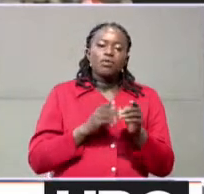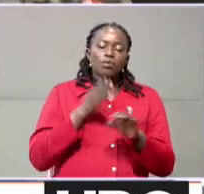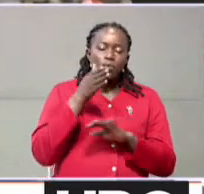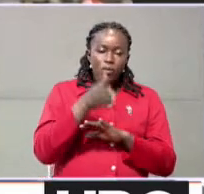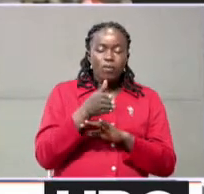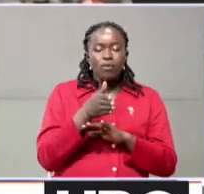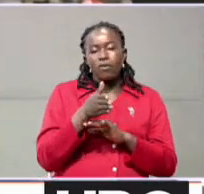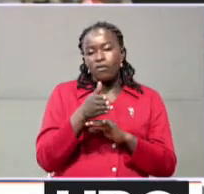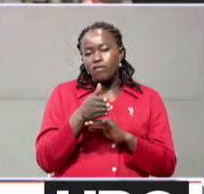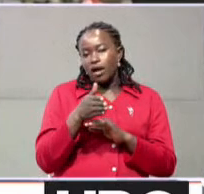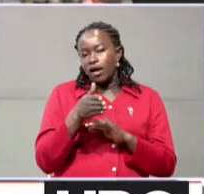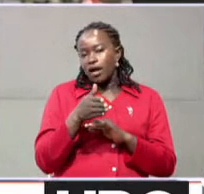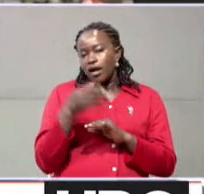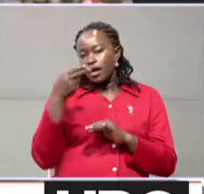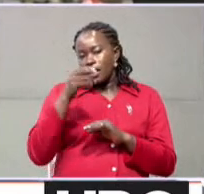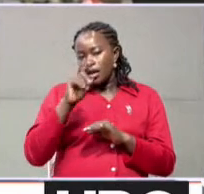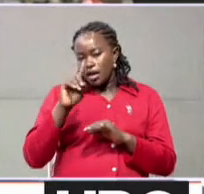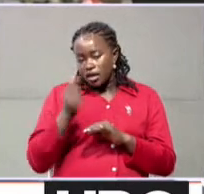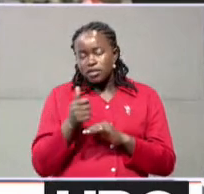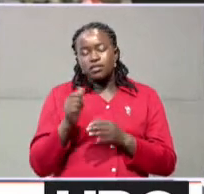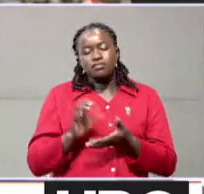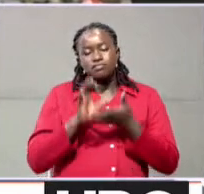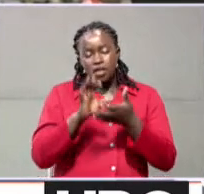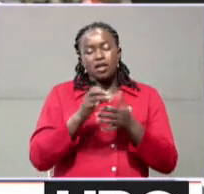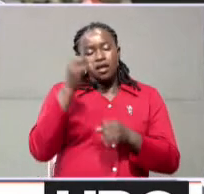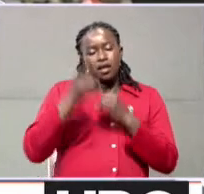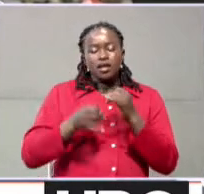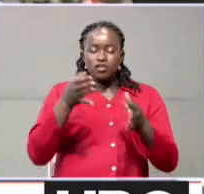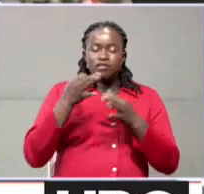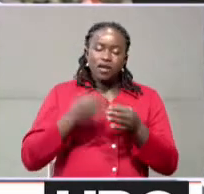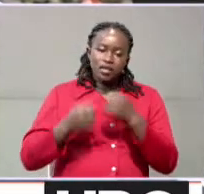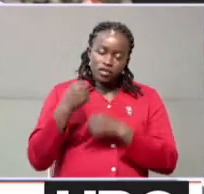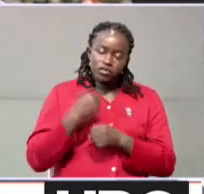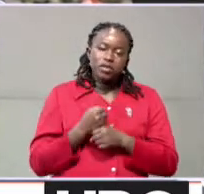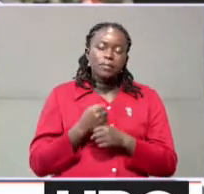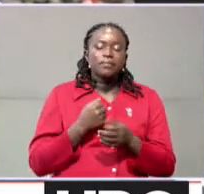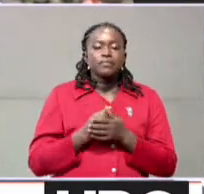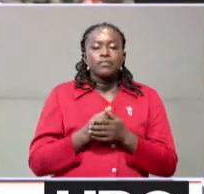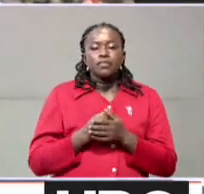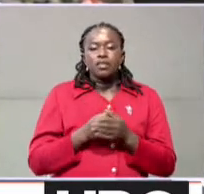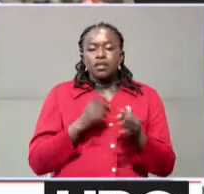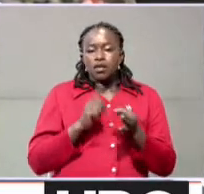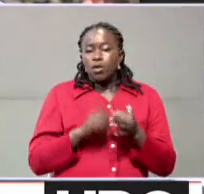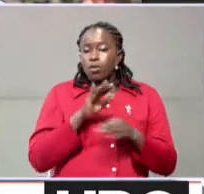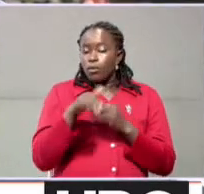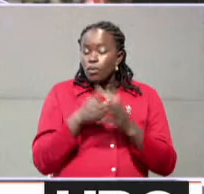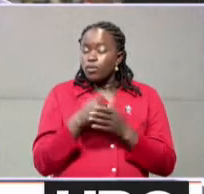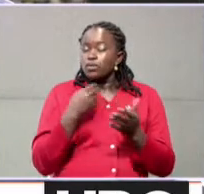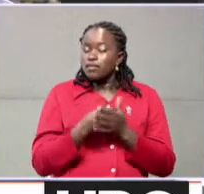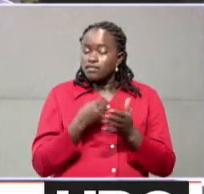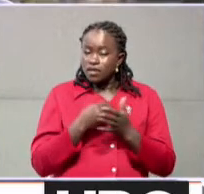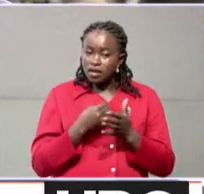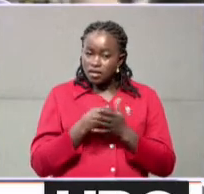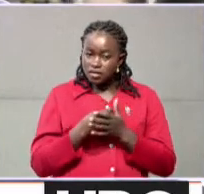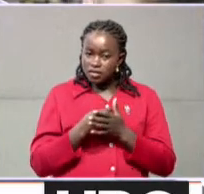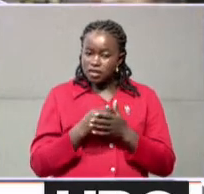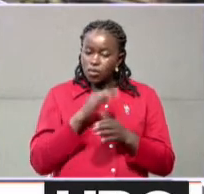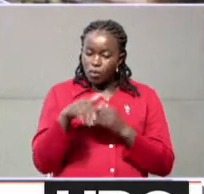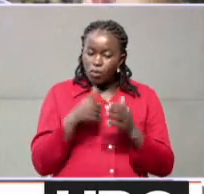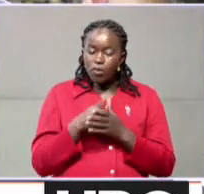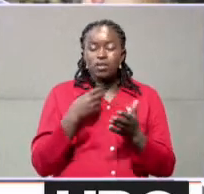were released to the local government by the end of the financial year three all the funds all the